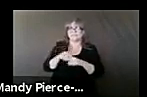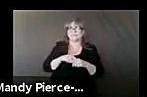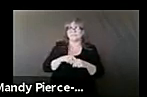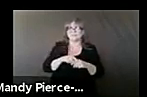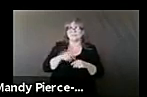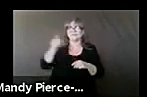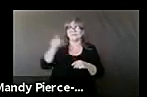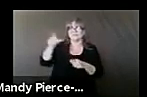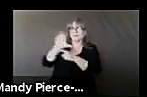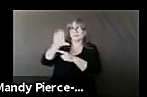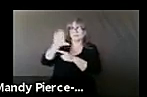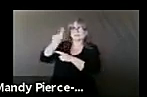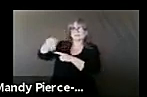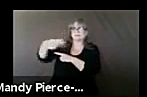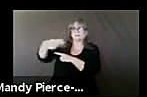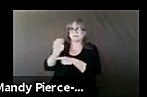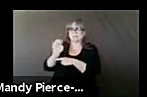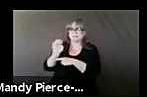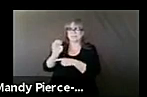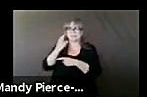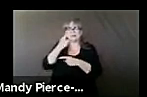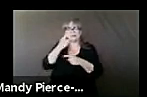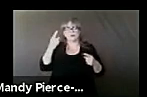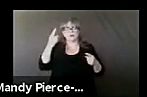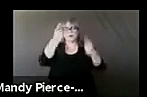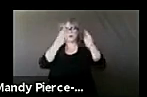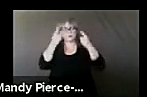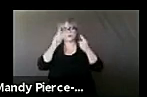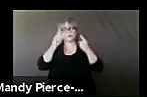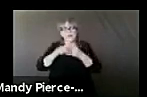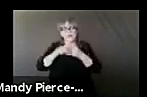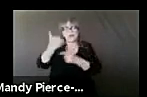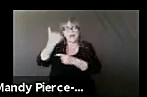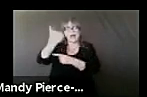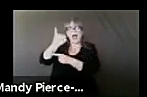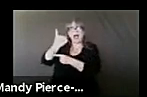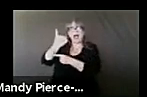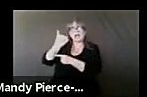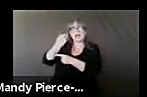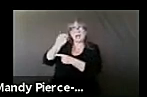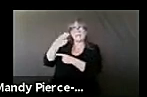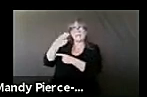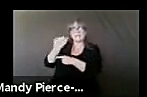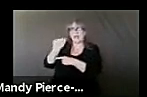in deaths in Colorado's forecast? What factors are involved in selecting the models?